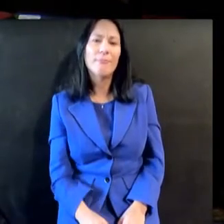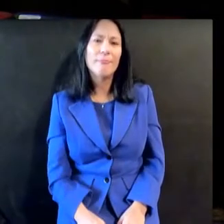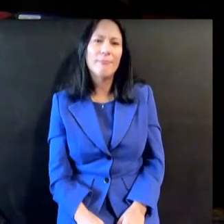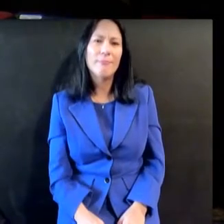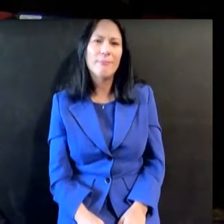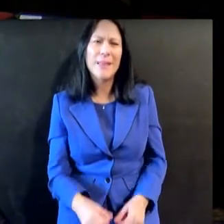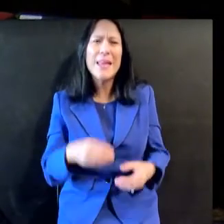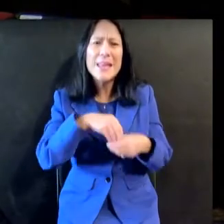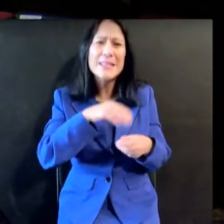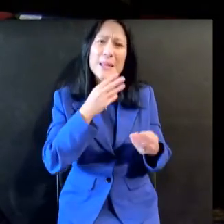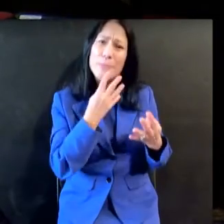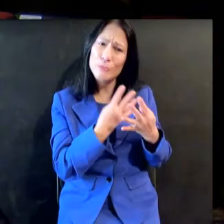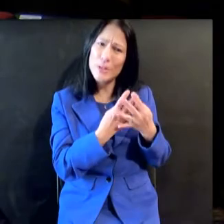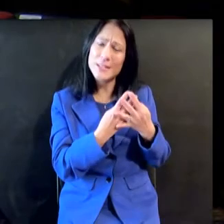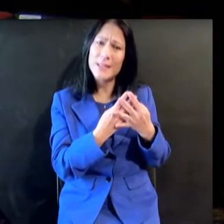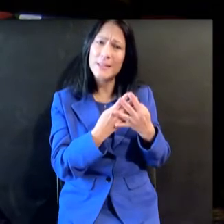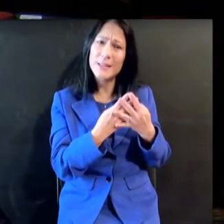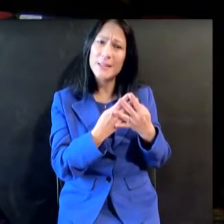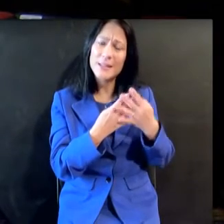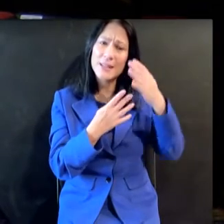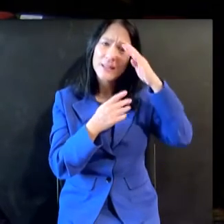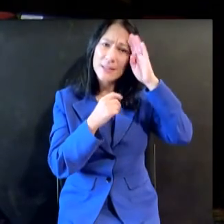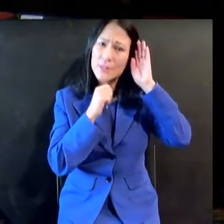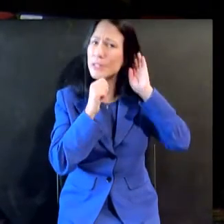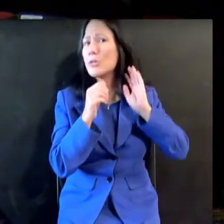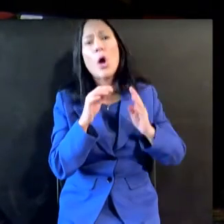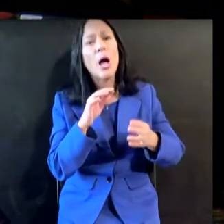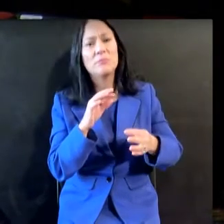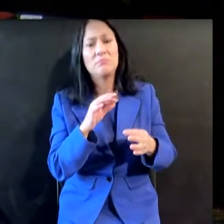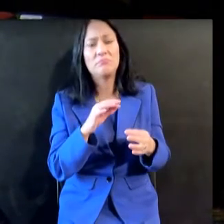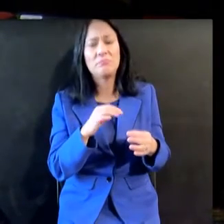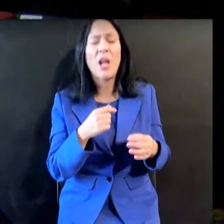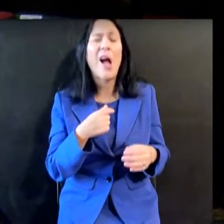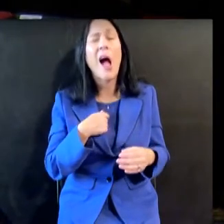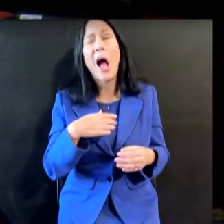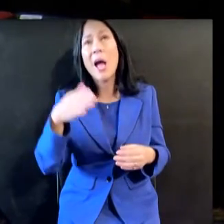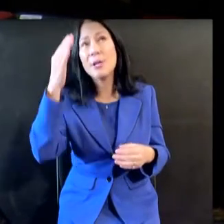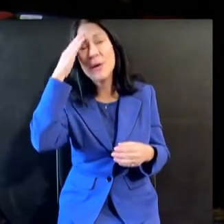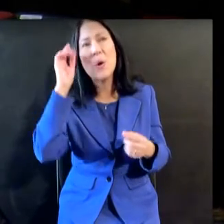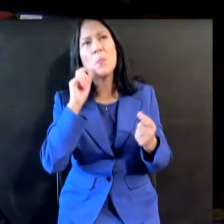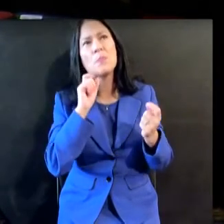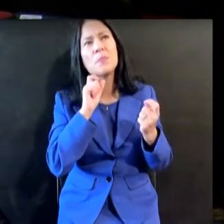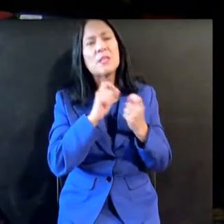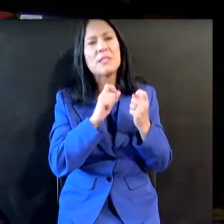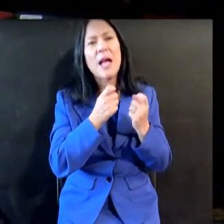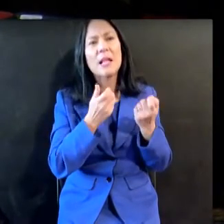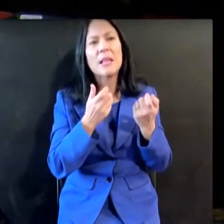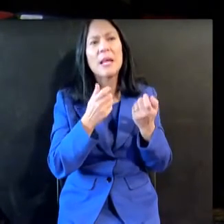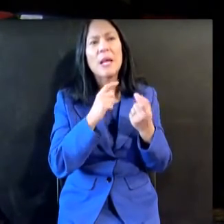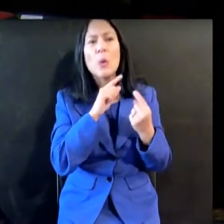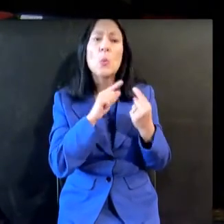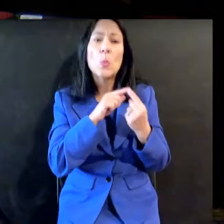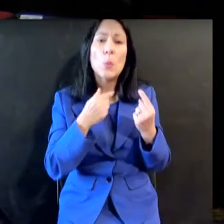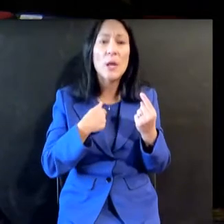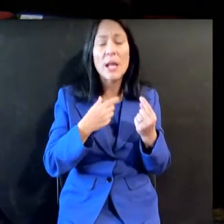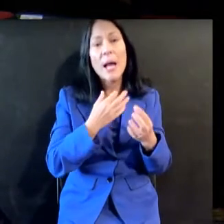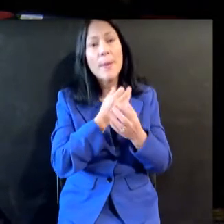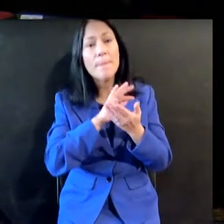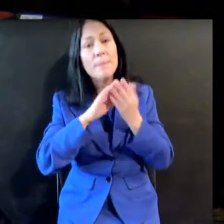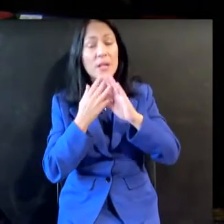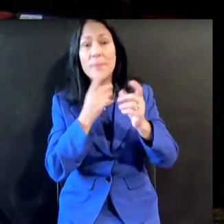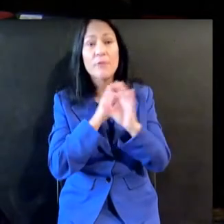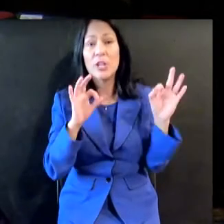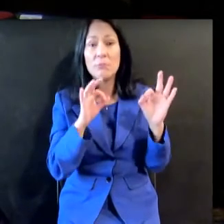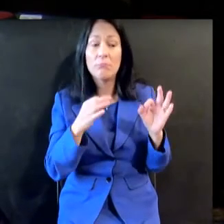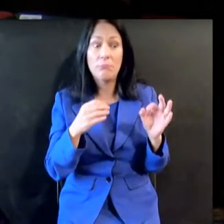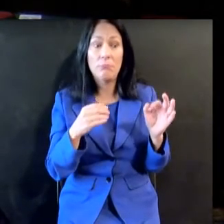He's in prison. And it wasn't a matter of, I know exactly when I'm going to serve my sentence and when I'll get out and what. No, he had no idea